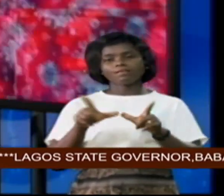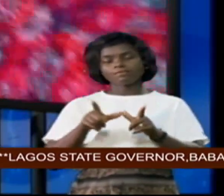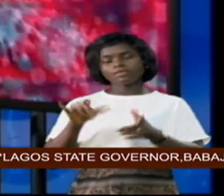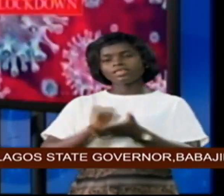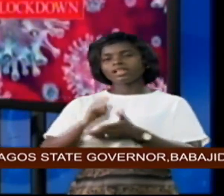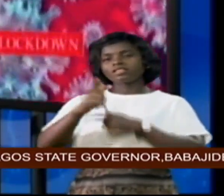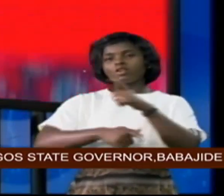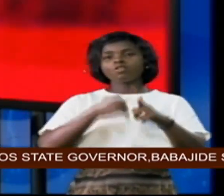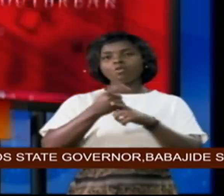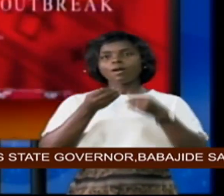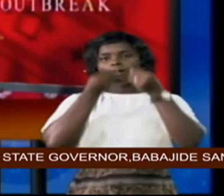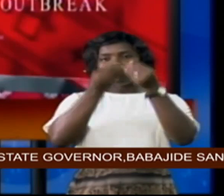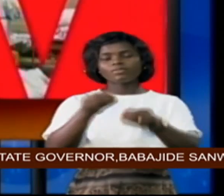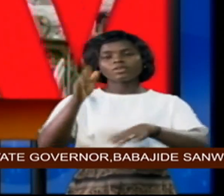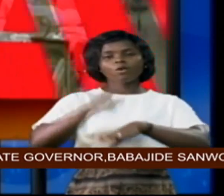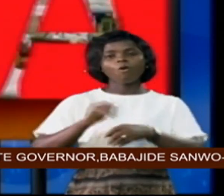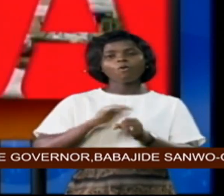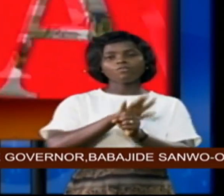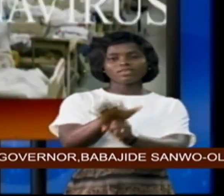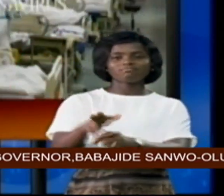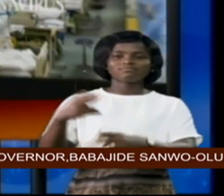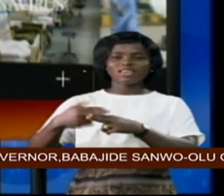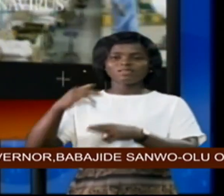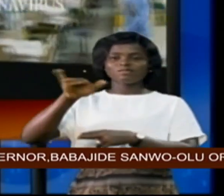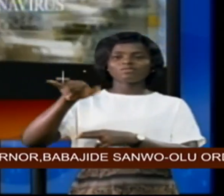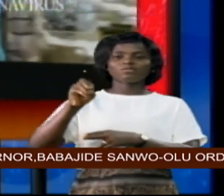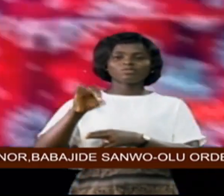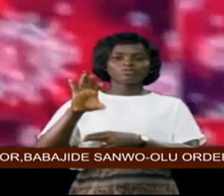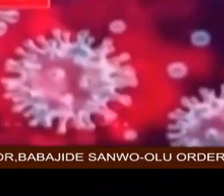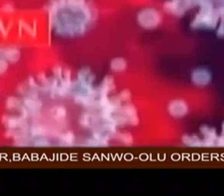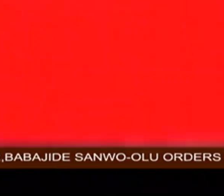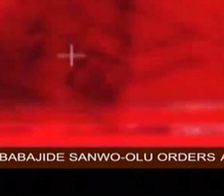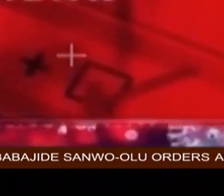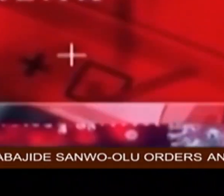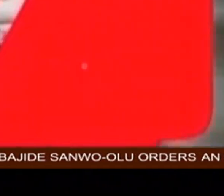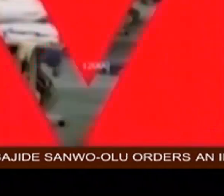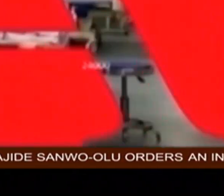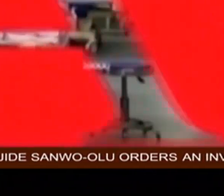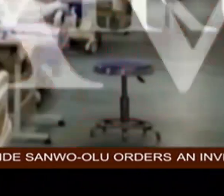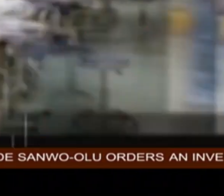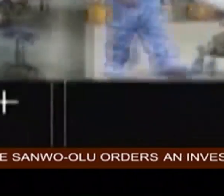global update on COVID-19. I am Joyce Umetu.